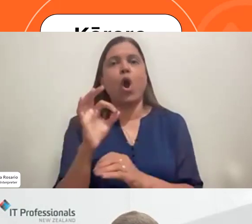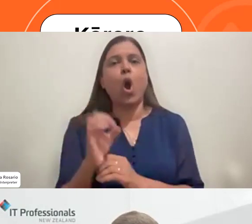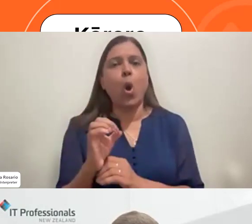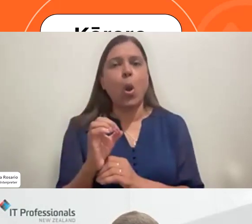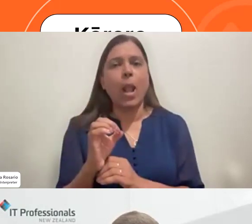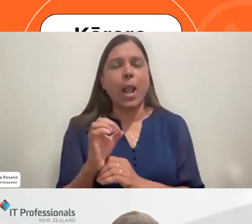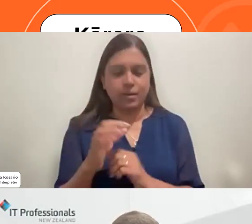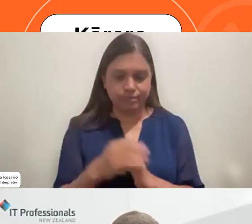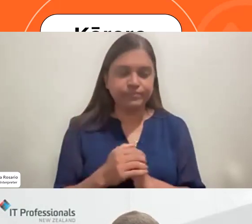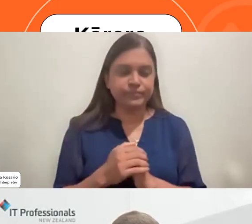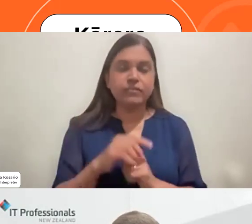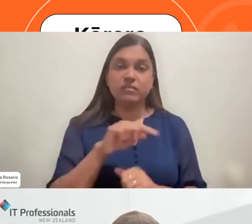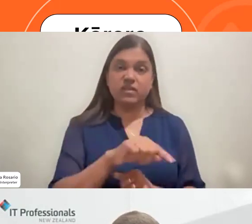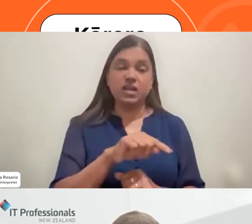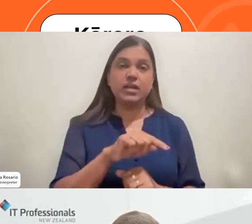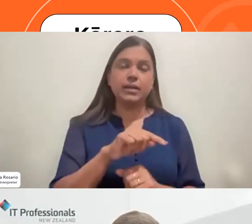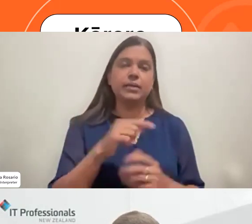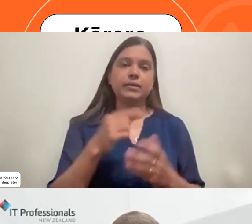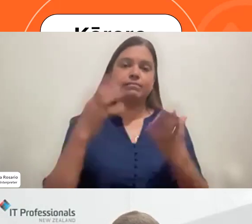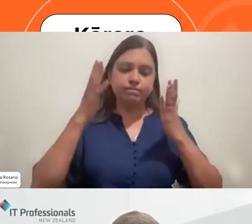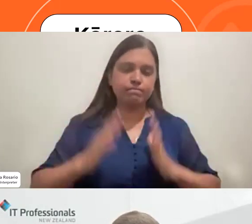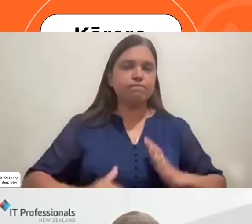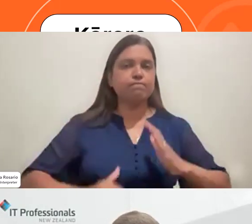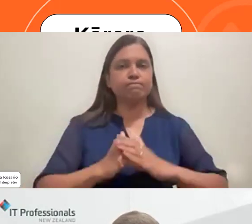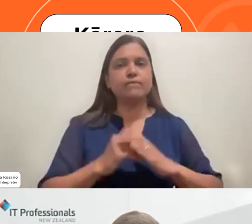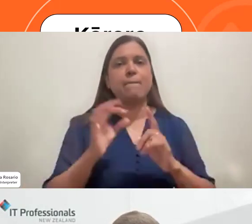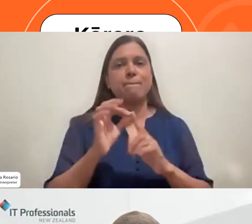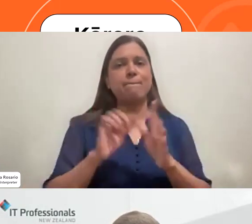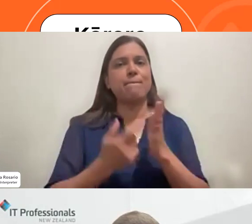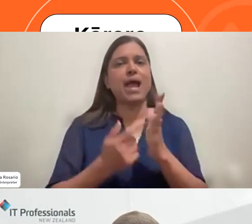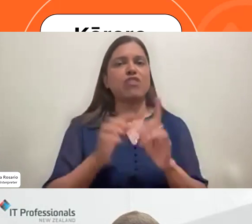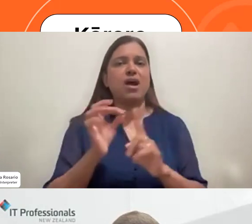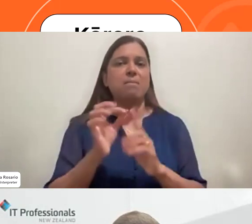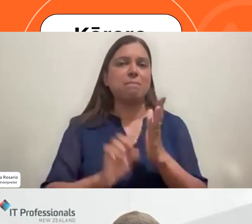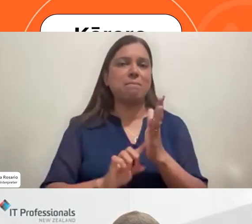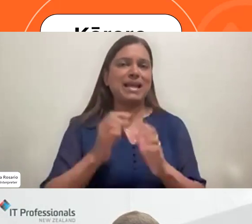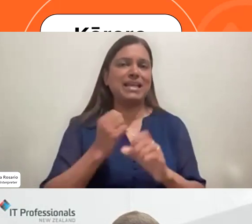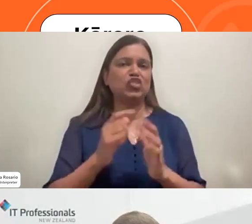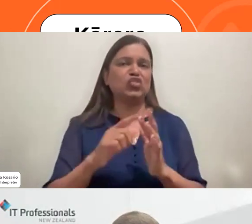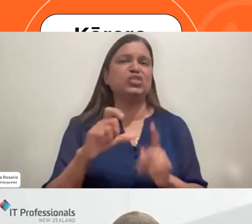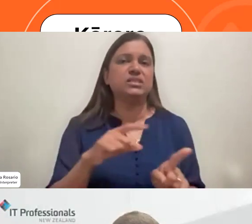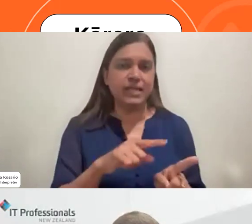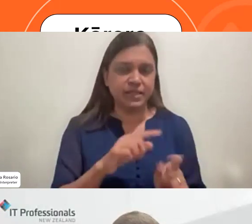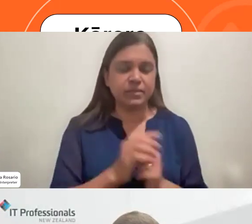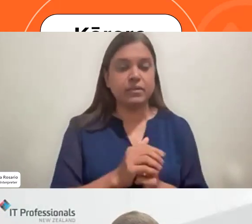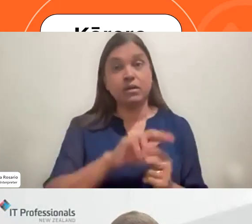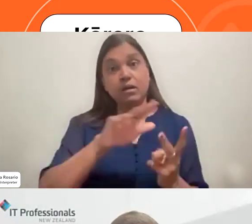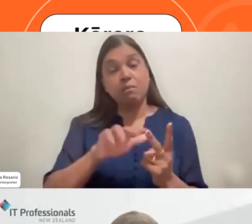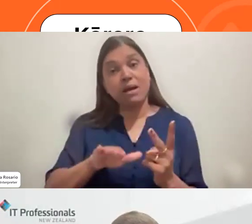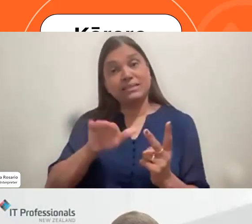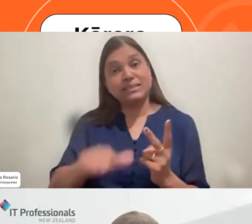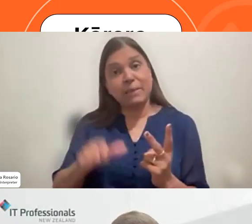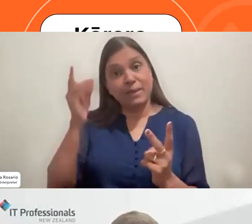been a full paraplegic his whole life. And my stepdad John has